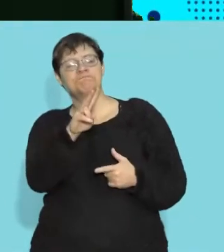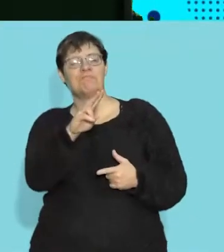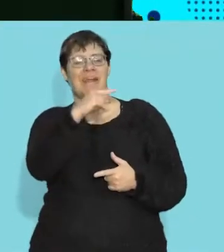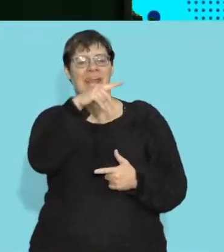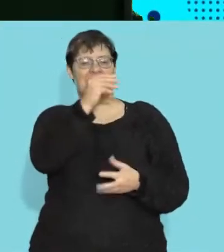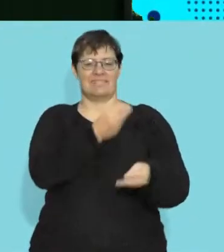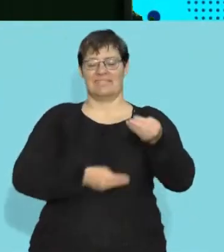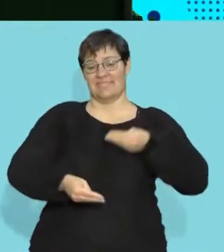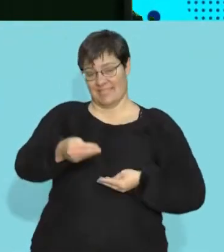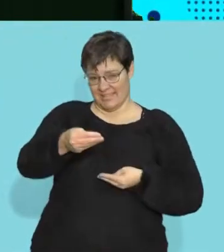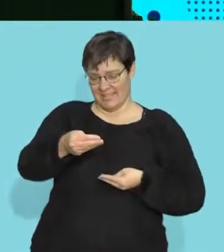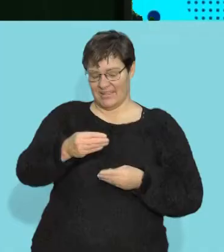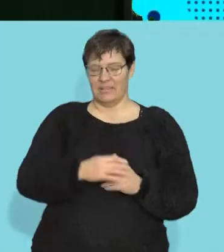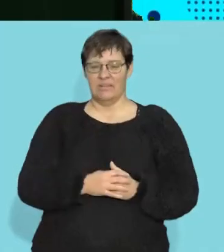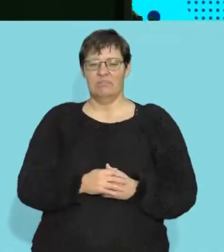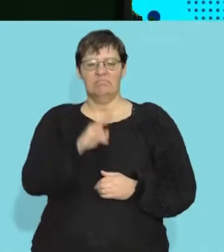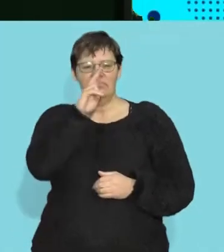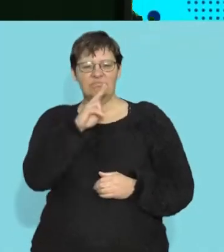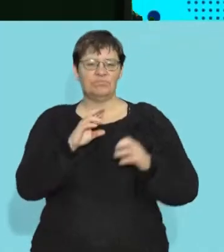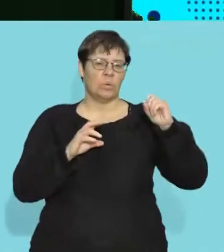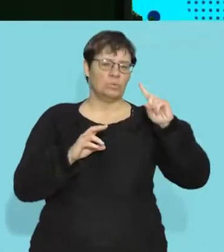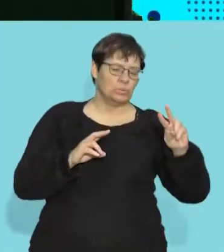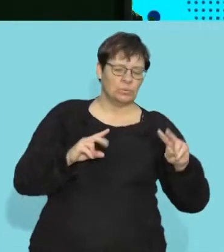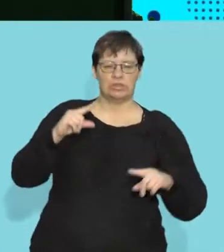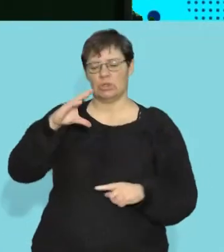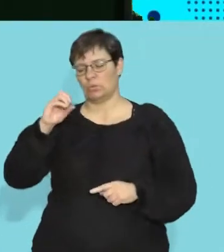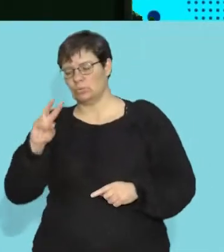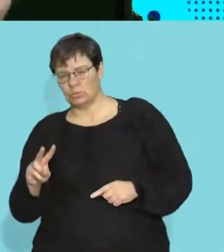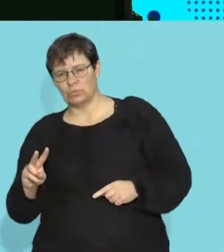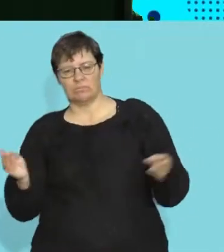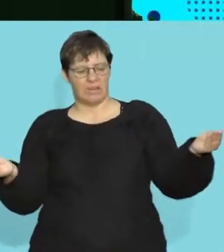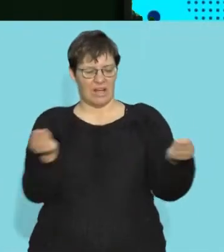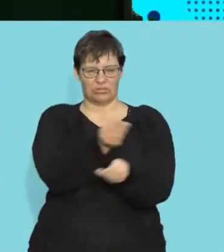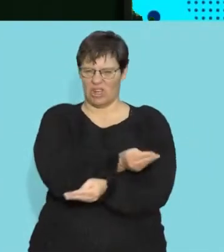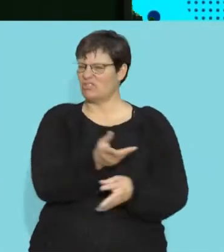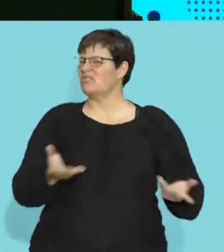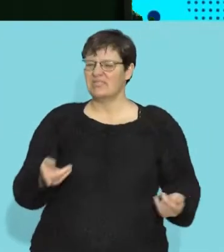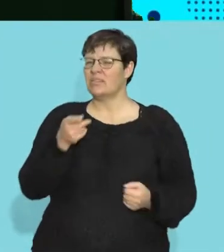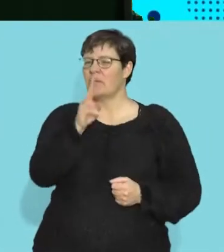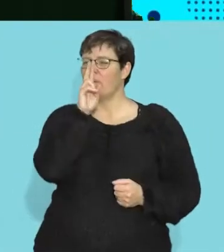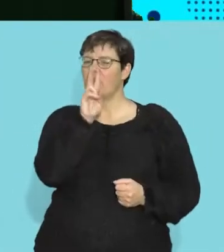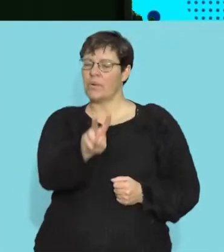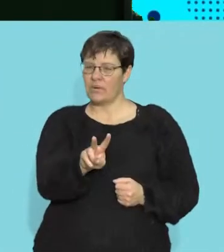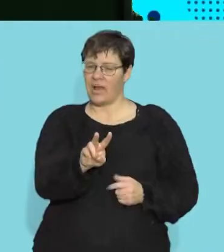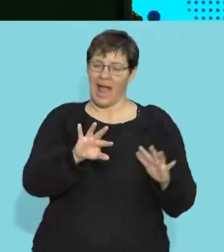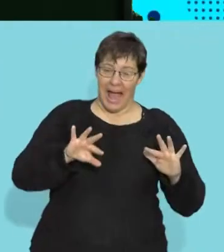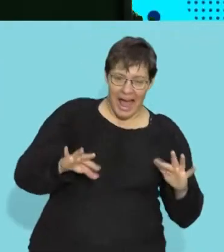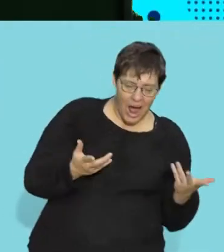gaseous exchange, right? And when we look at gaseous exchange, the lessons that we've looked at, we actually looked at